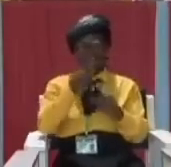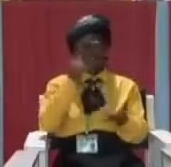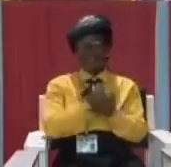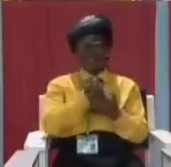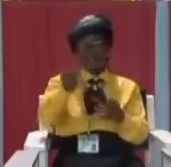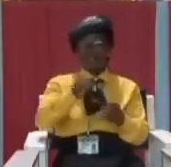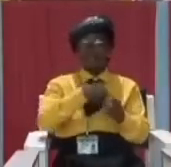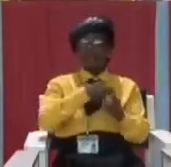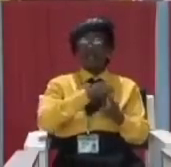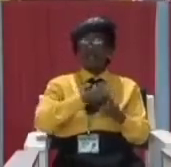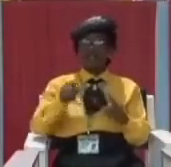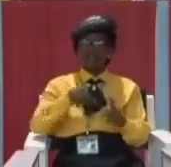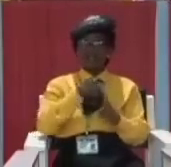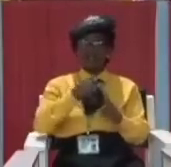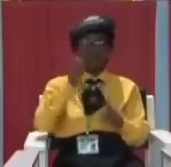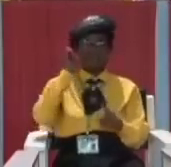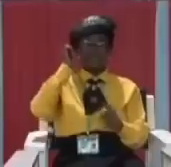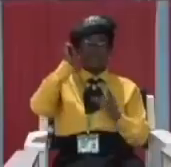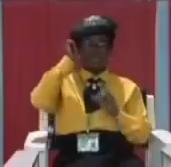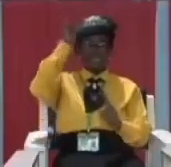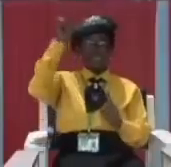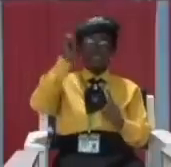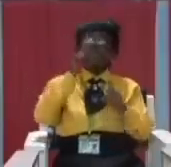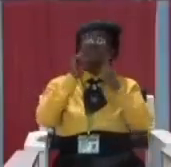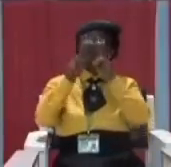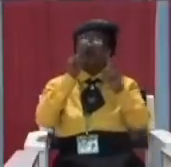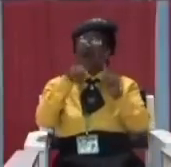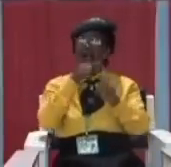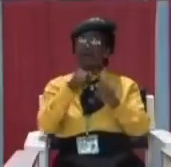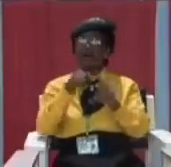But when he's talking about fresh air,